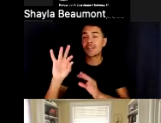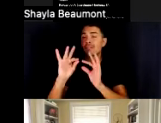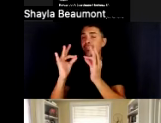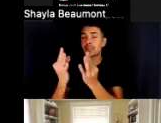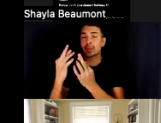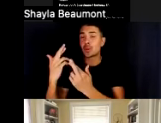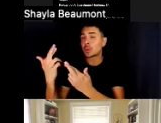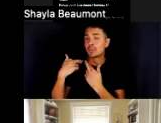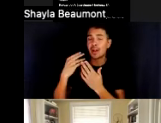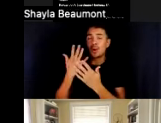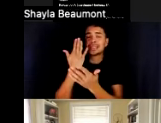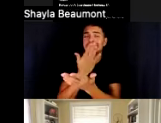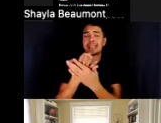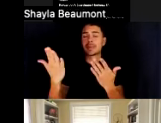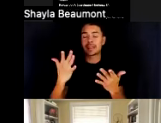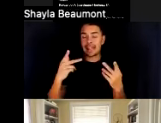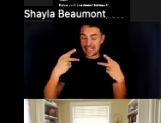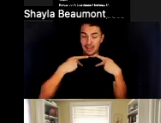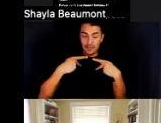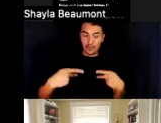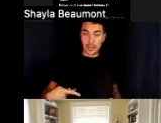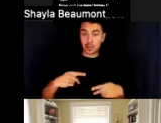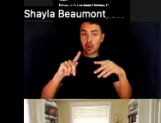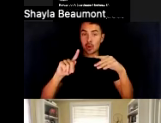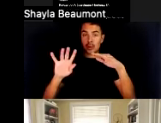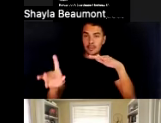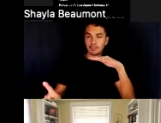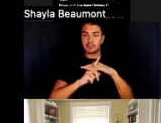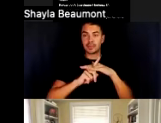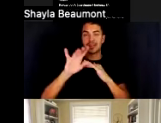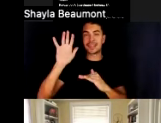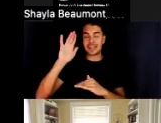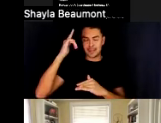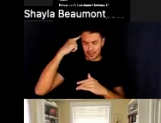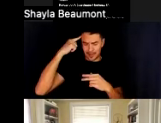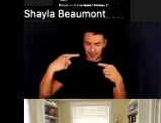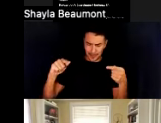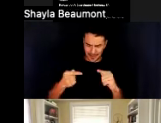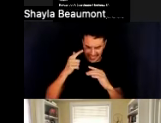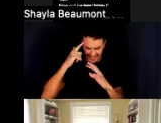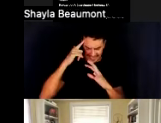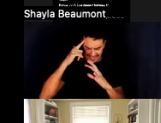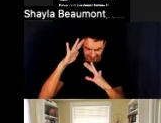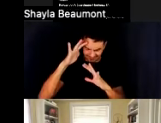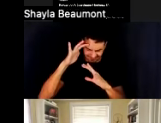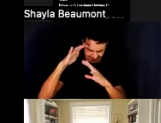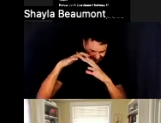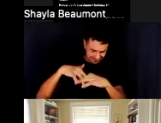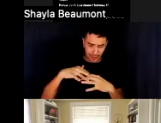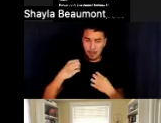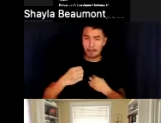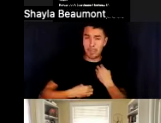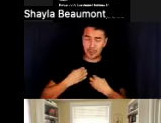that physical manifestation of that pain, that mental pain that they might be feeling, or that emotional pain that they might be